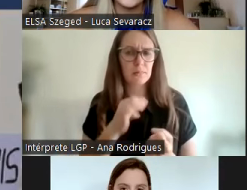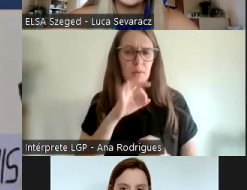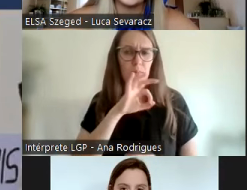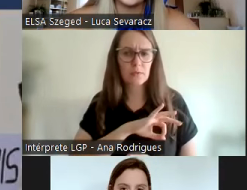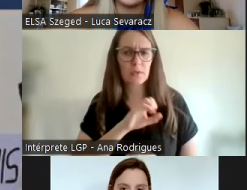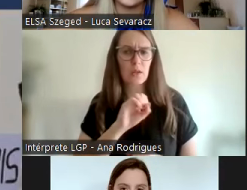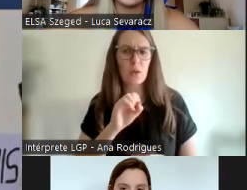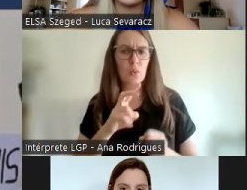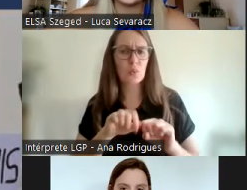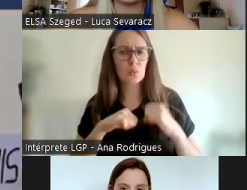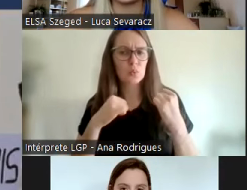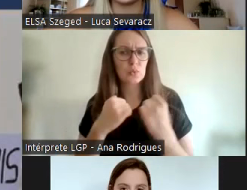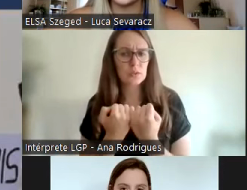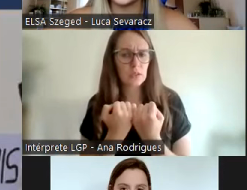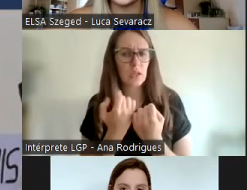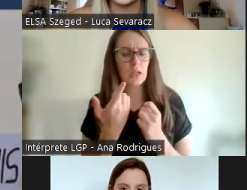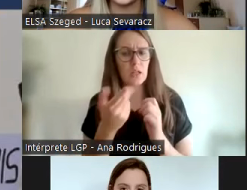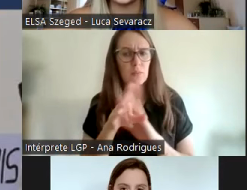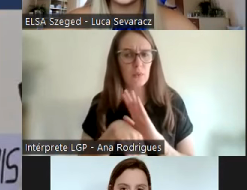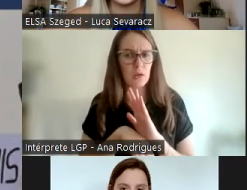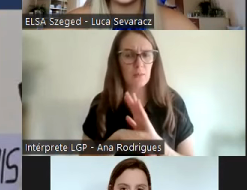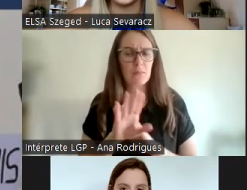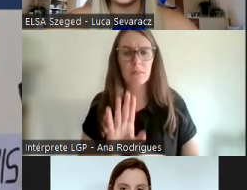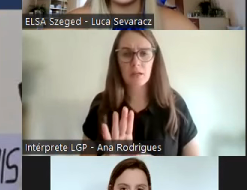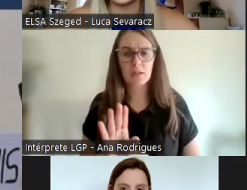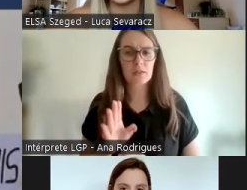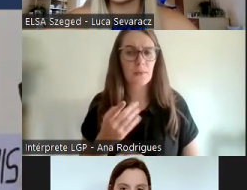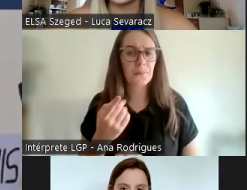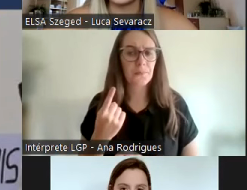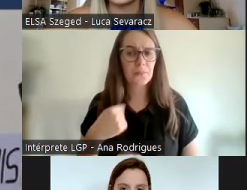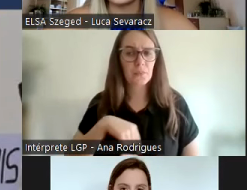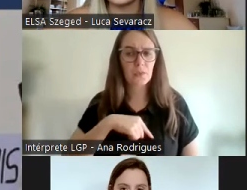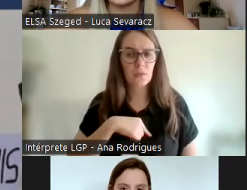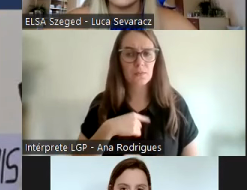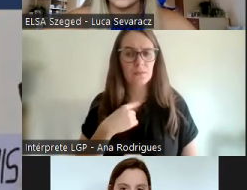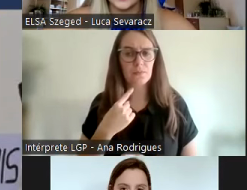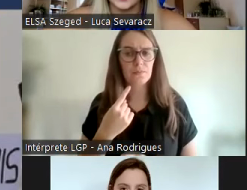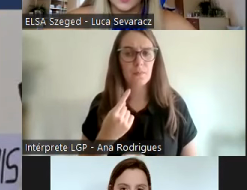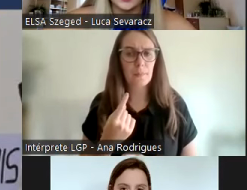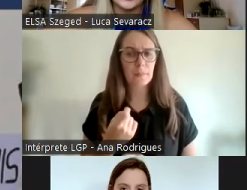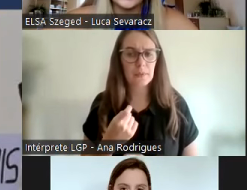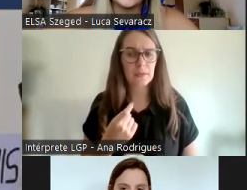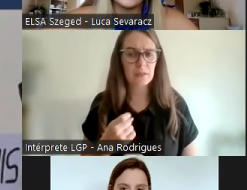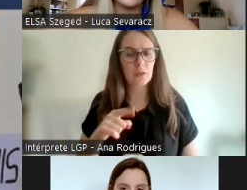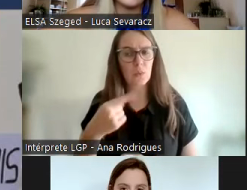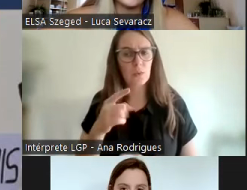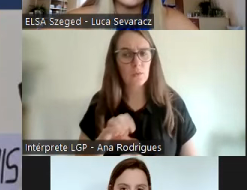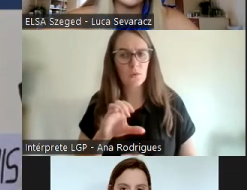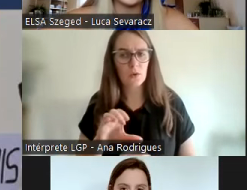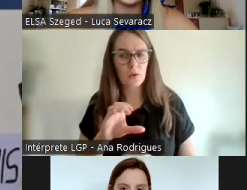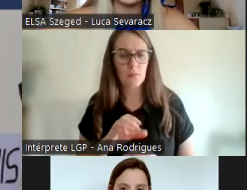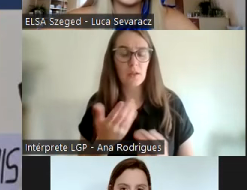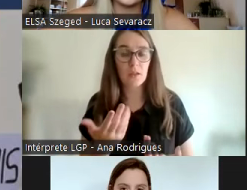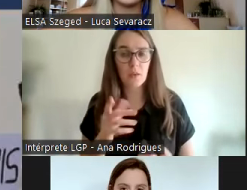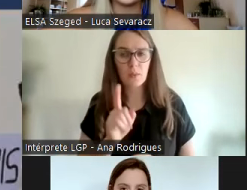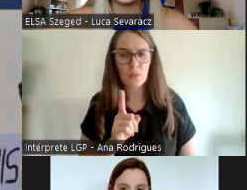socially sensitive programs, but notices the need for less formal events as well. Therefore, we